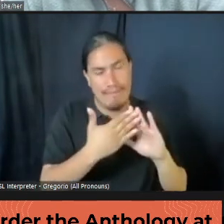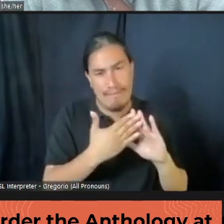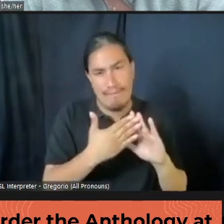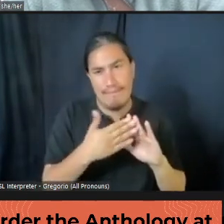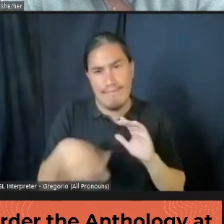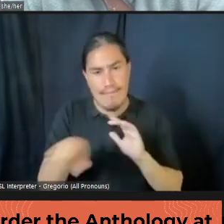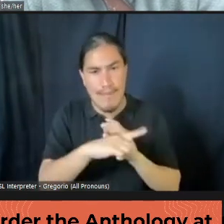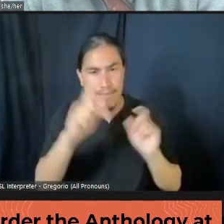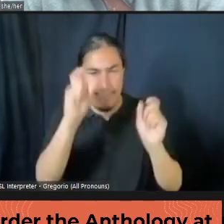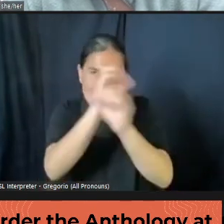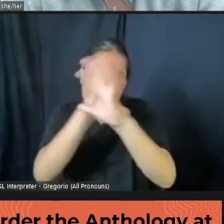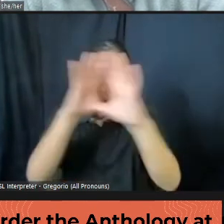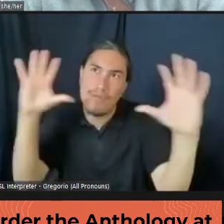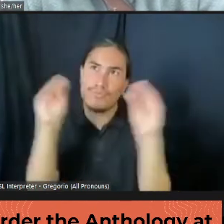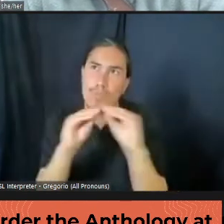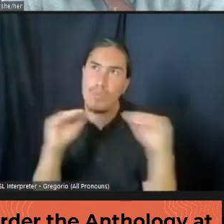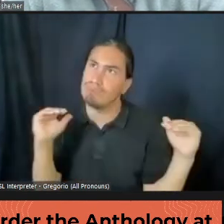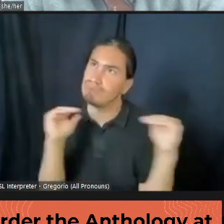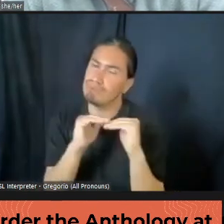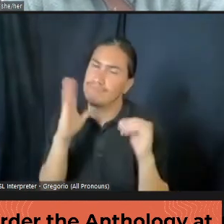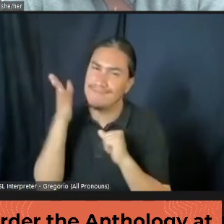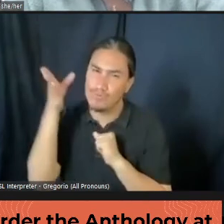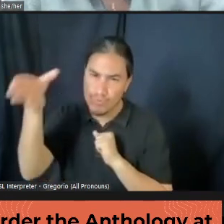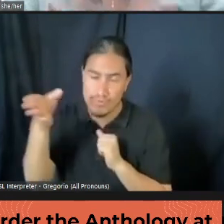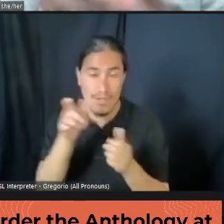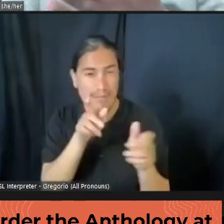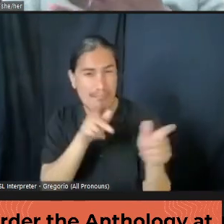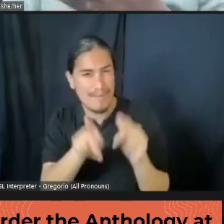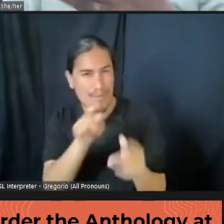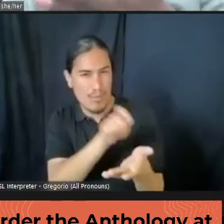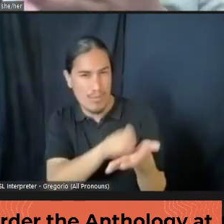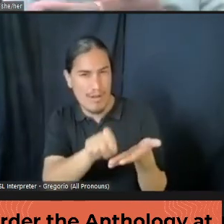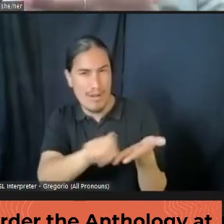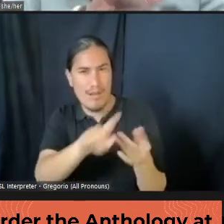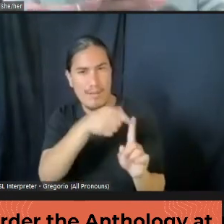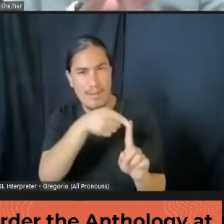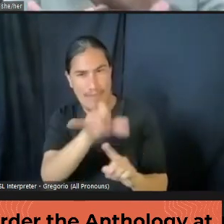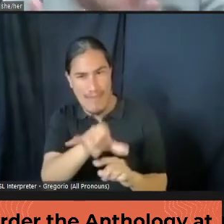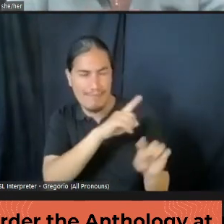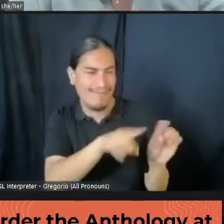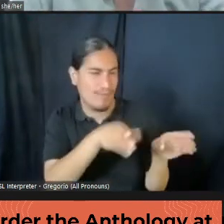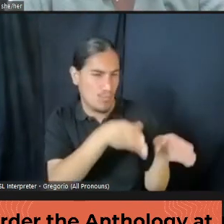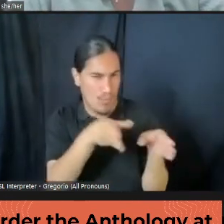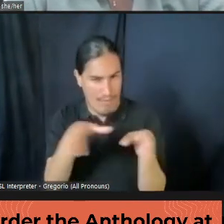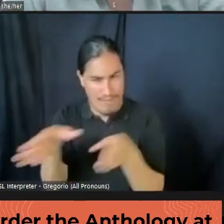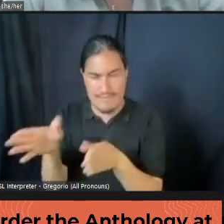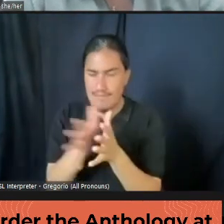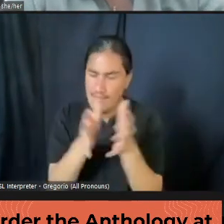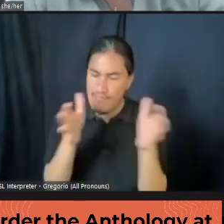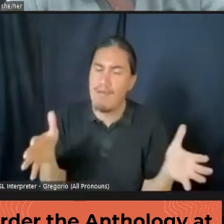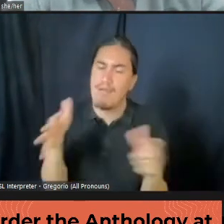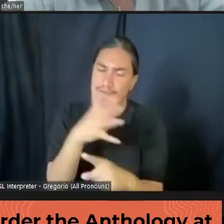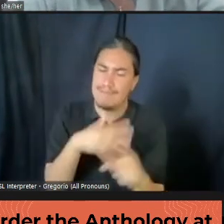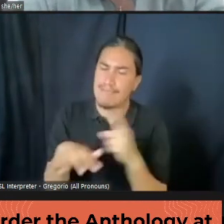just futures. And people are writing about that in lots of different ways, in lots of spaces.